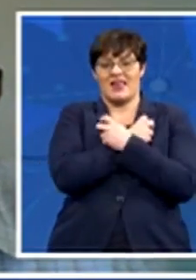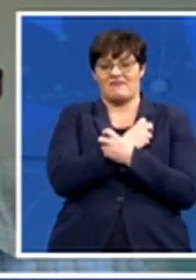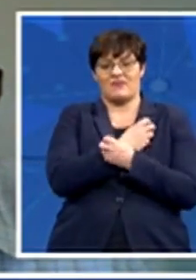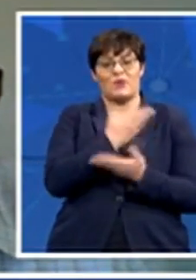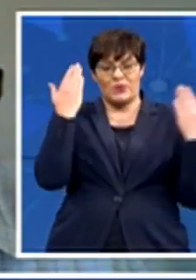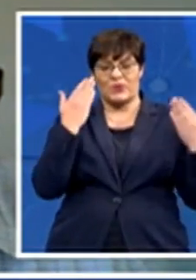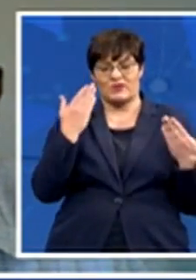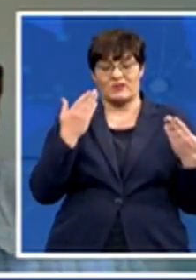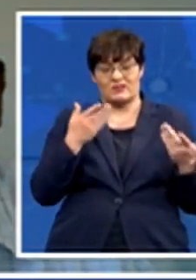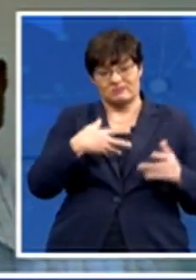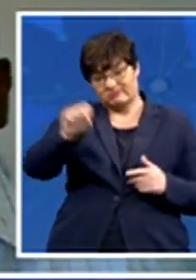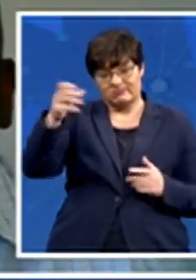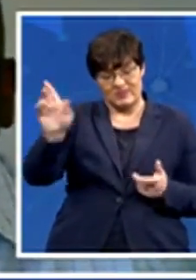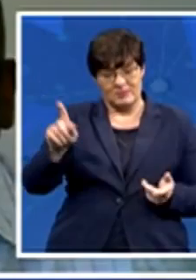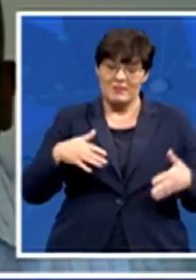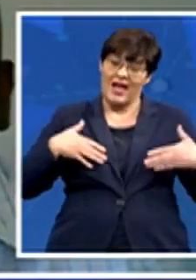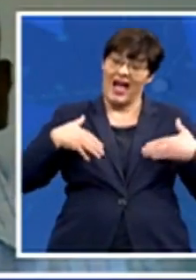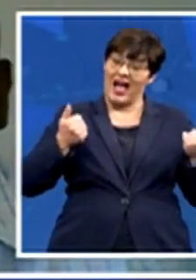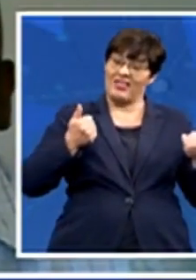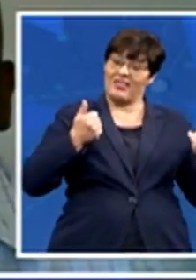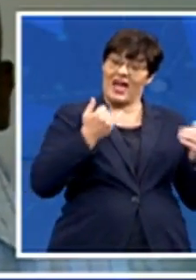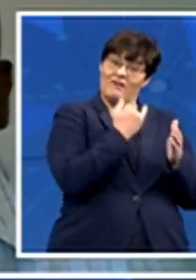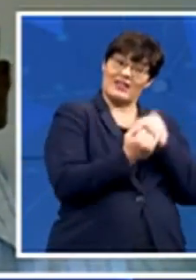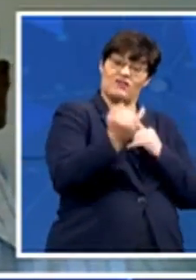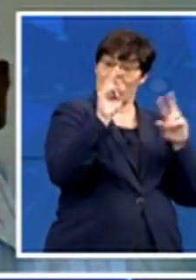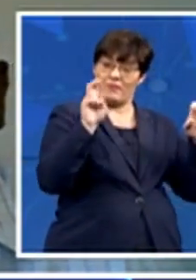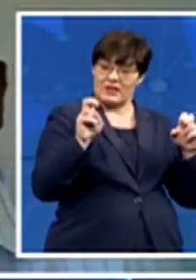it's not an individual matter, but it becomes a labor issue as well.